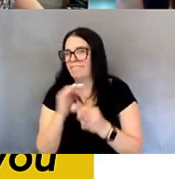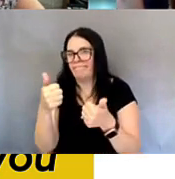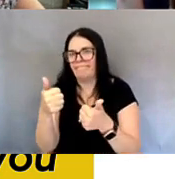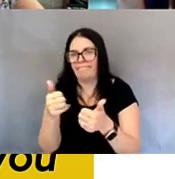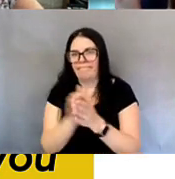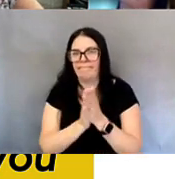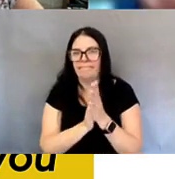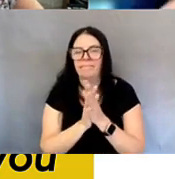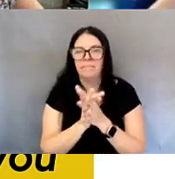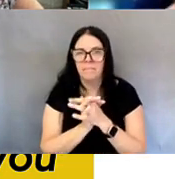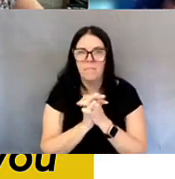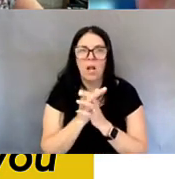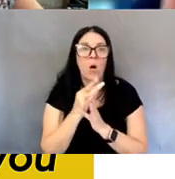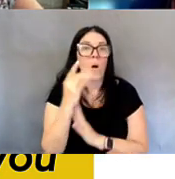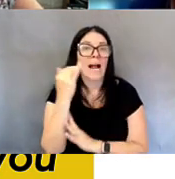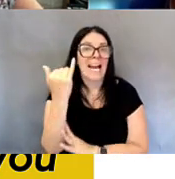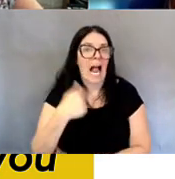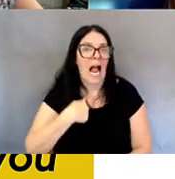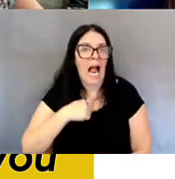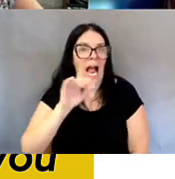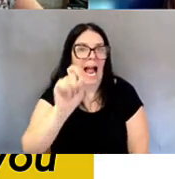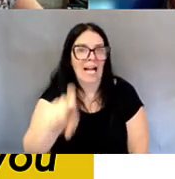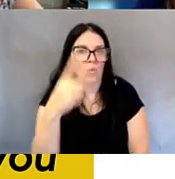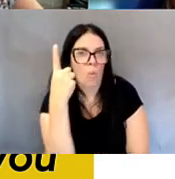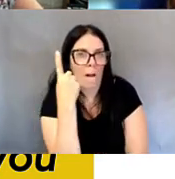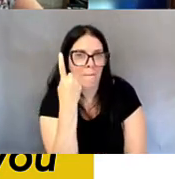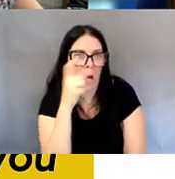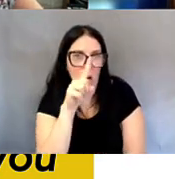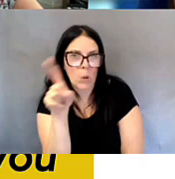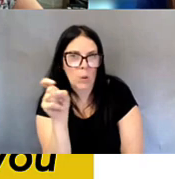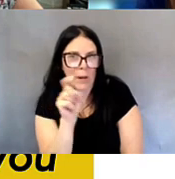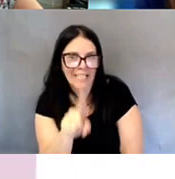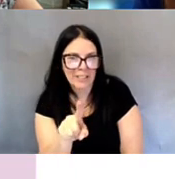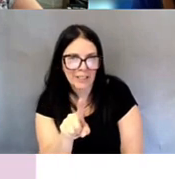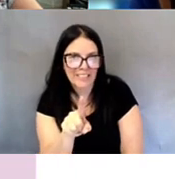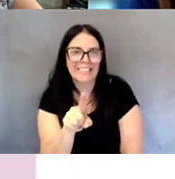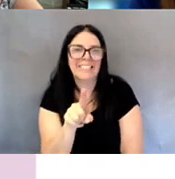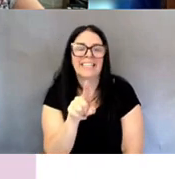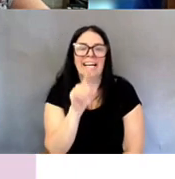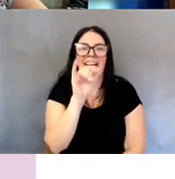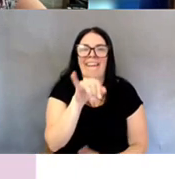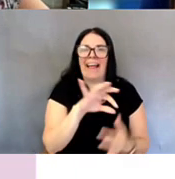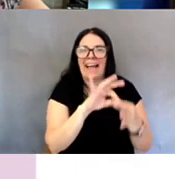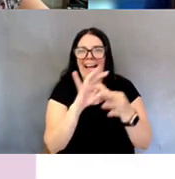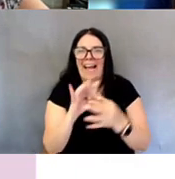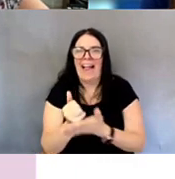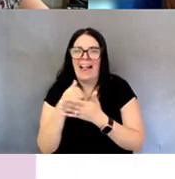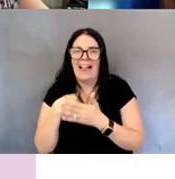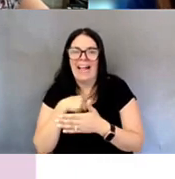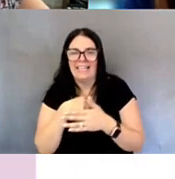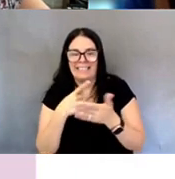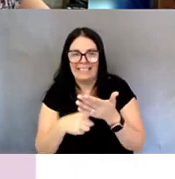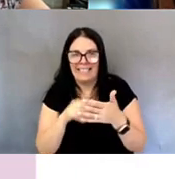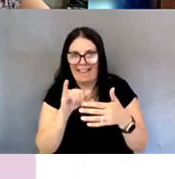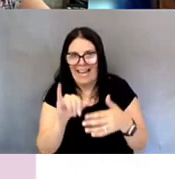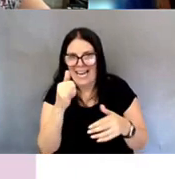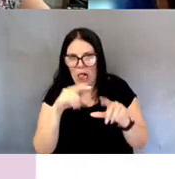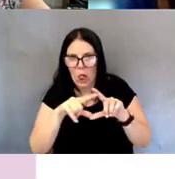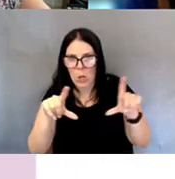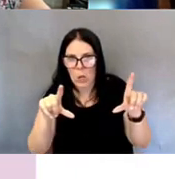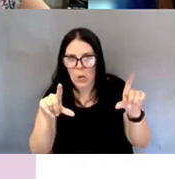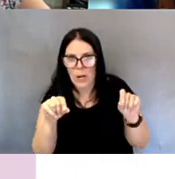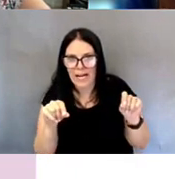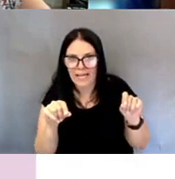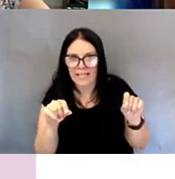more question in this flow of questions that will lead us to discussing the topic